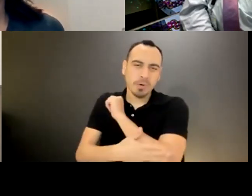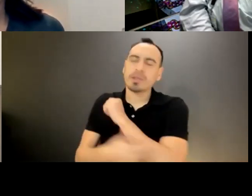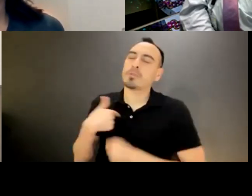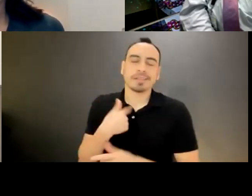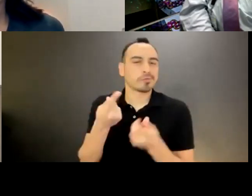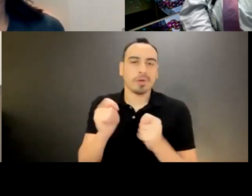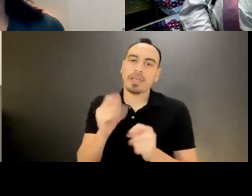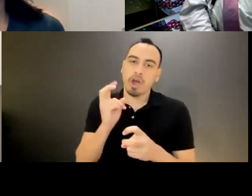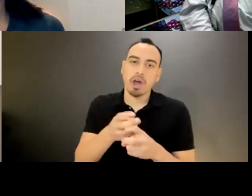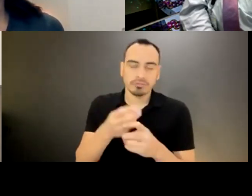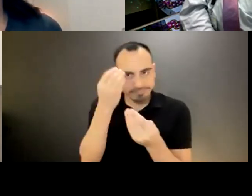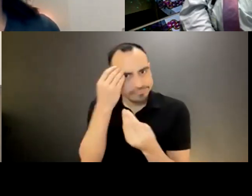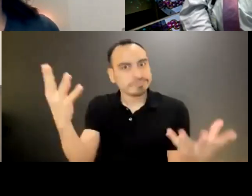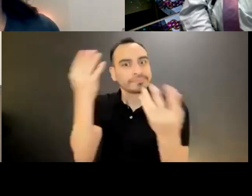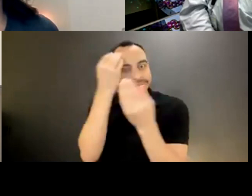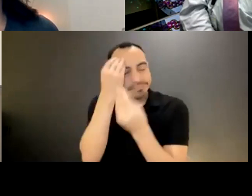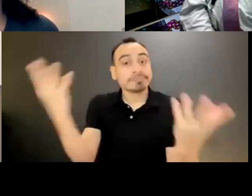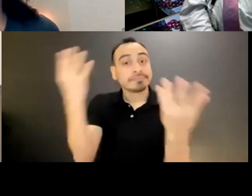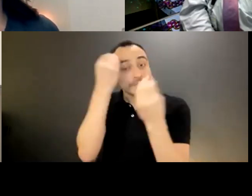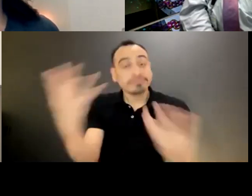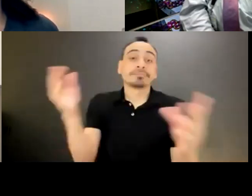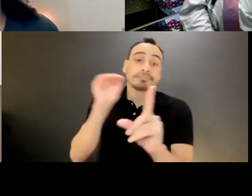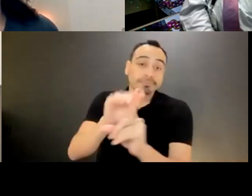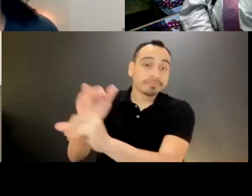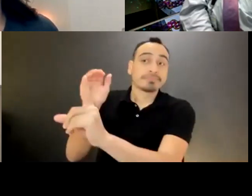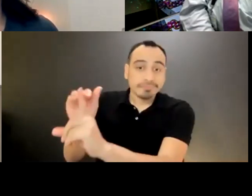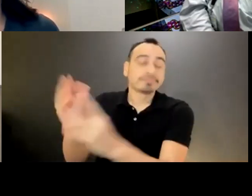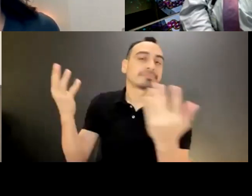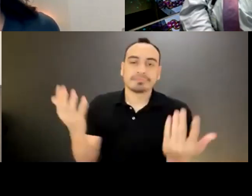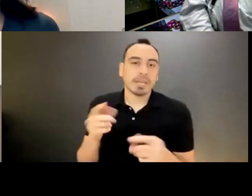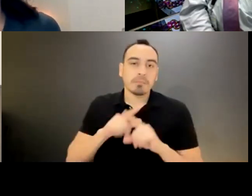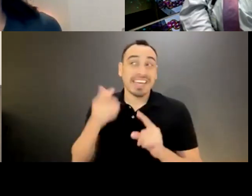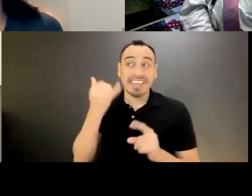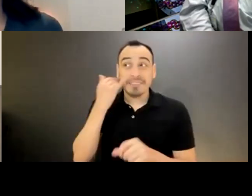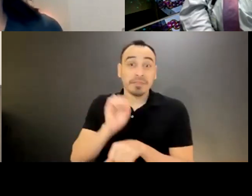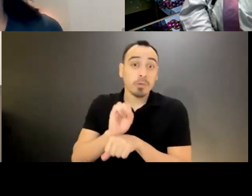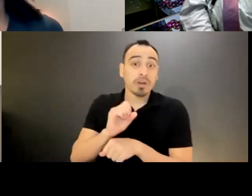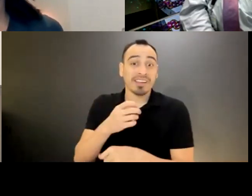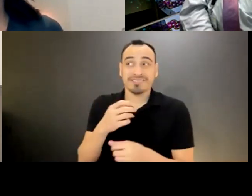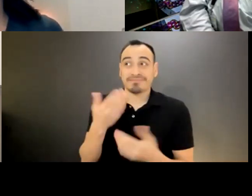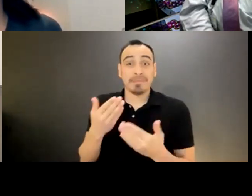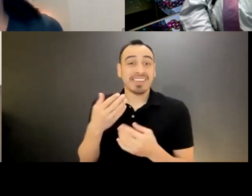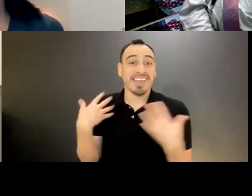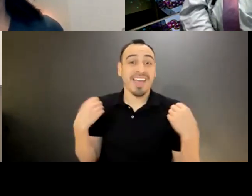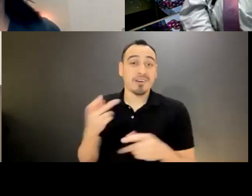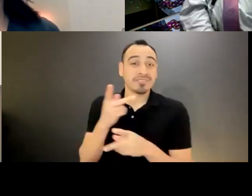and have people, if they work in healthcare in another county, to try to be vaccinated there.